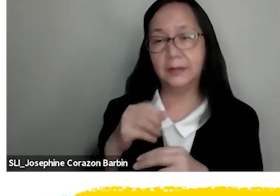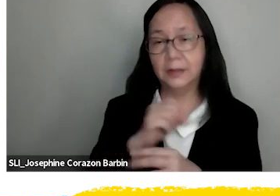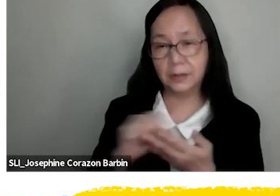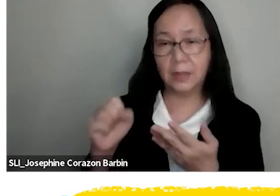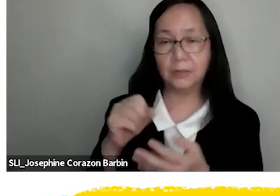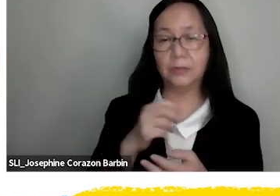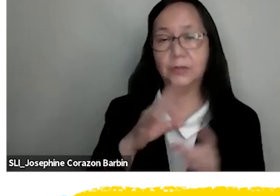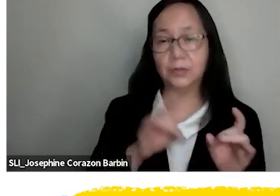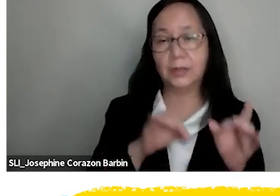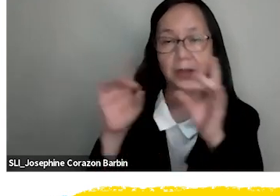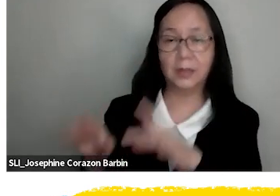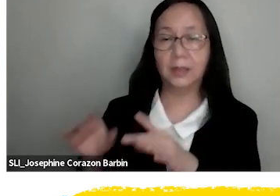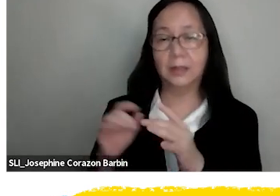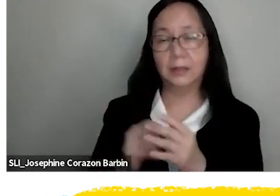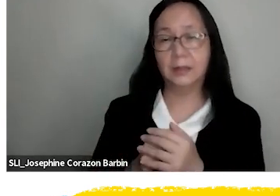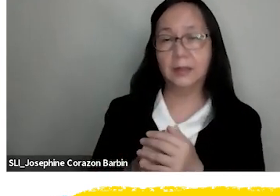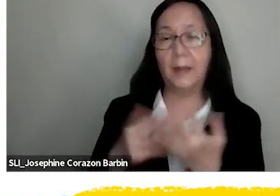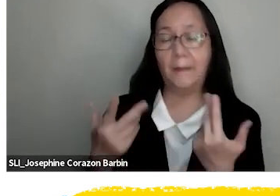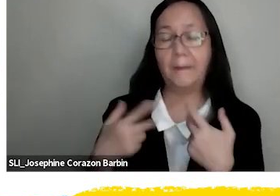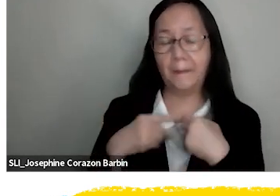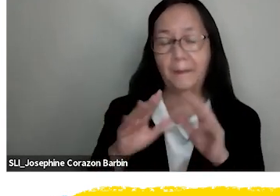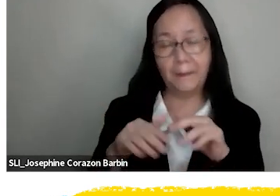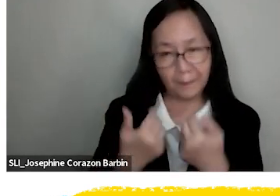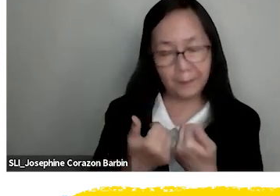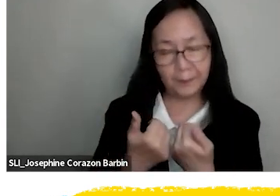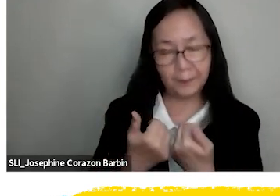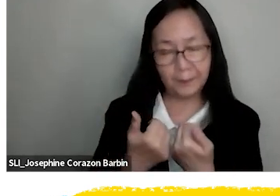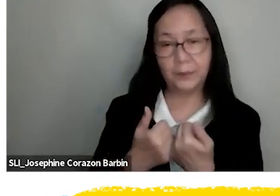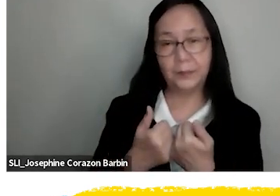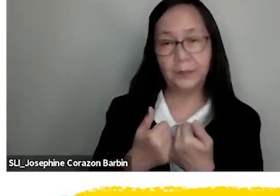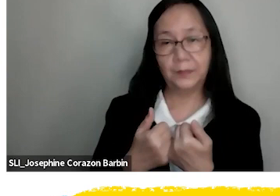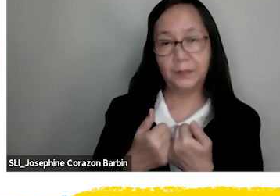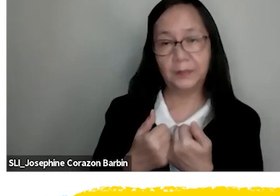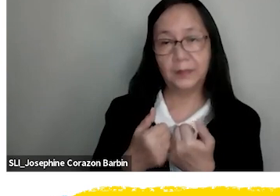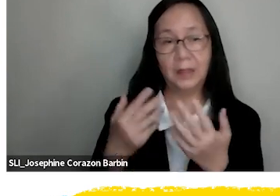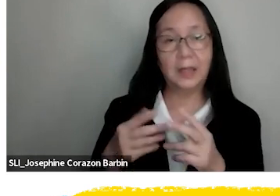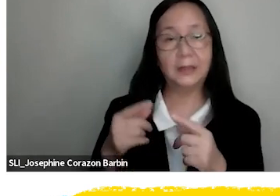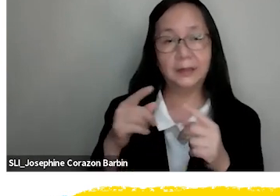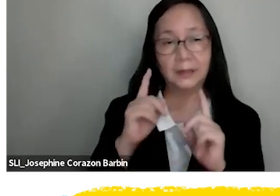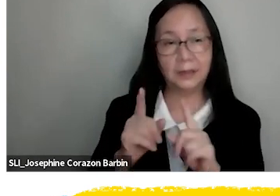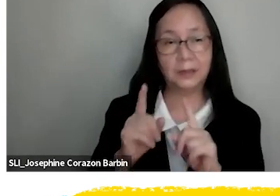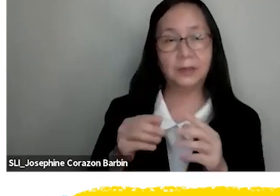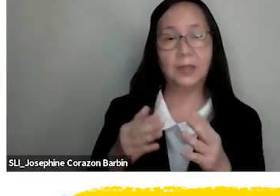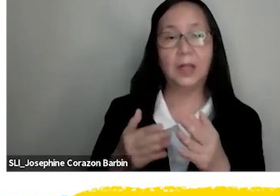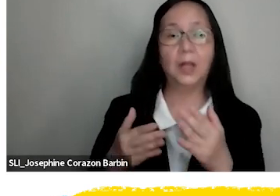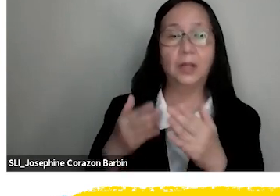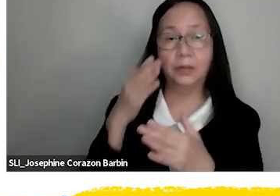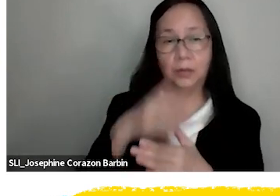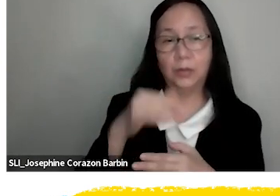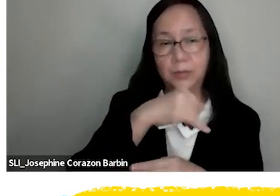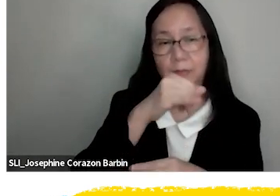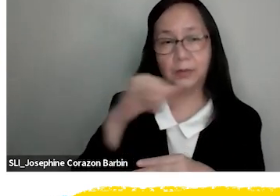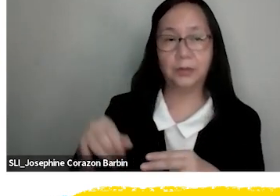whatsoever. So how we can establish the cross-border cooperation if we find one. But